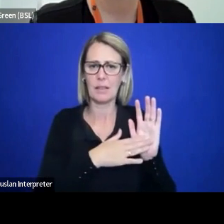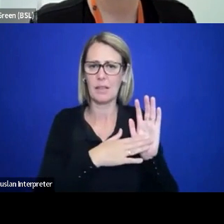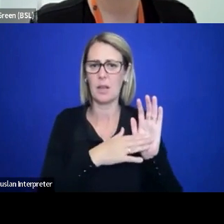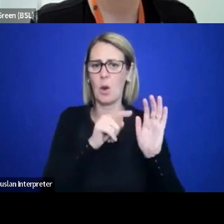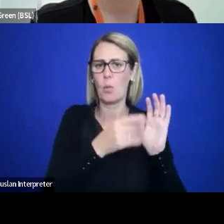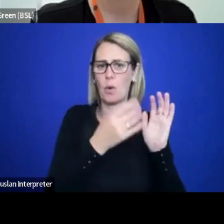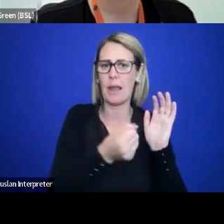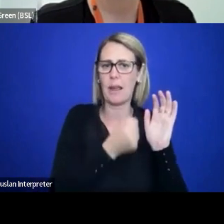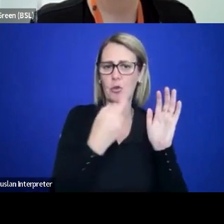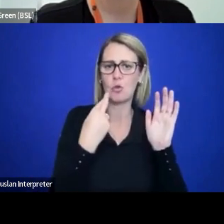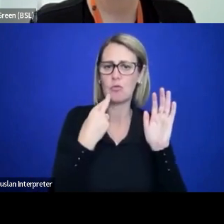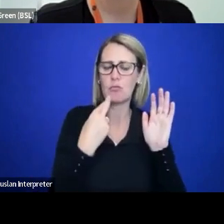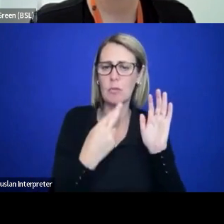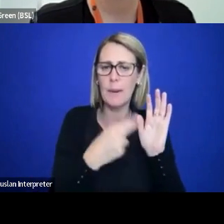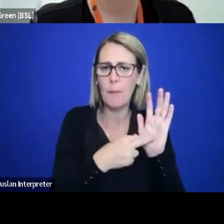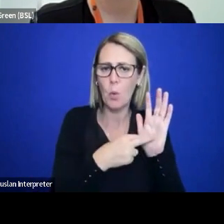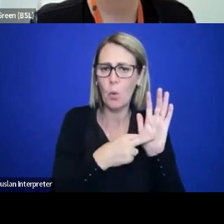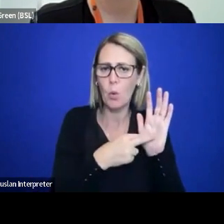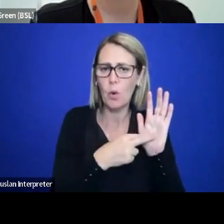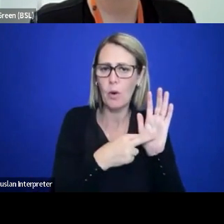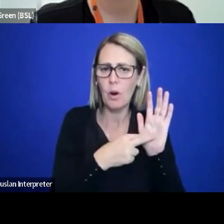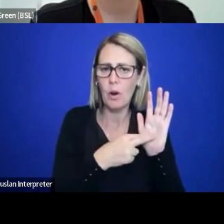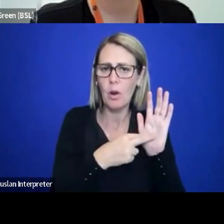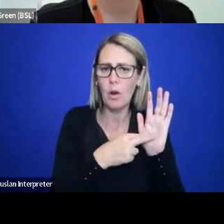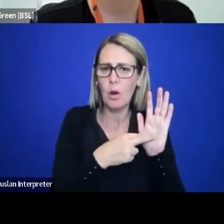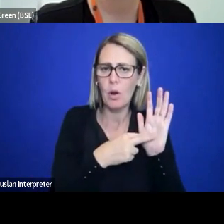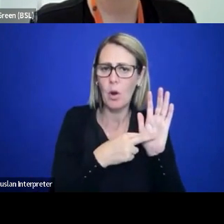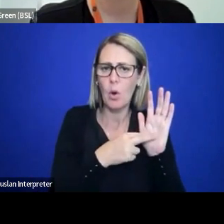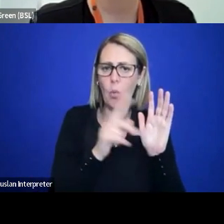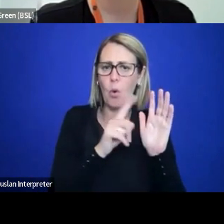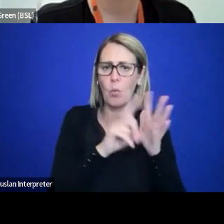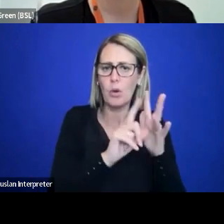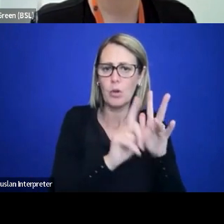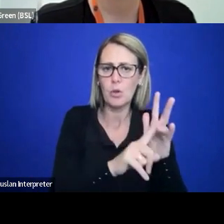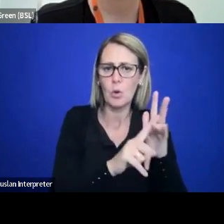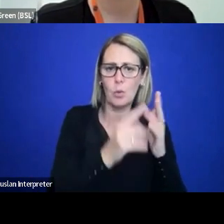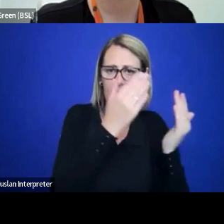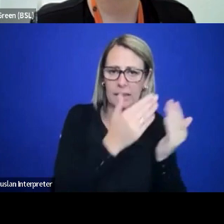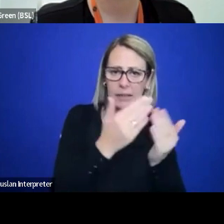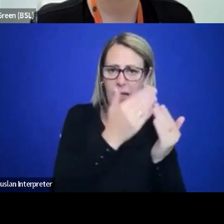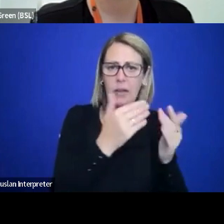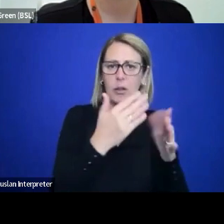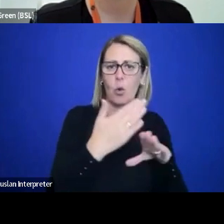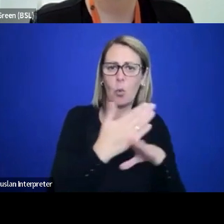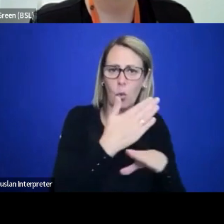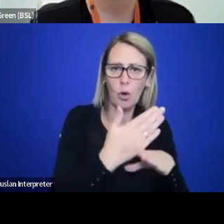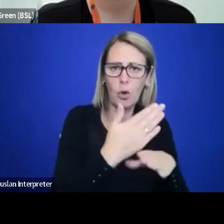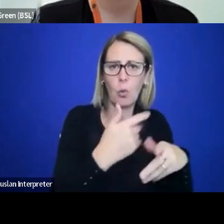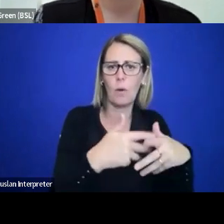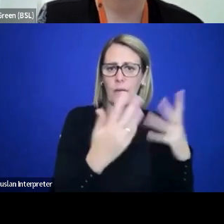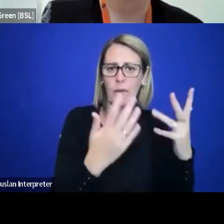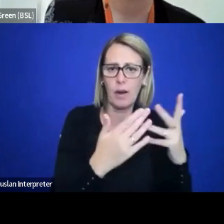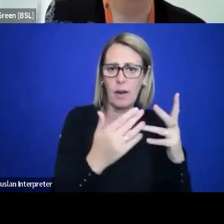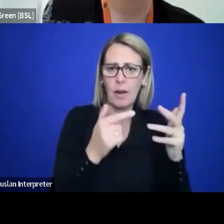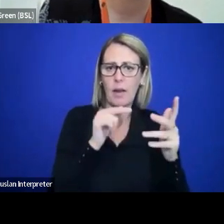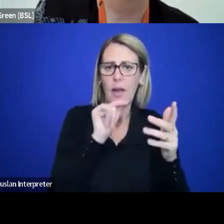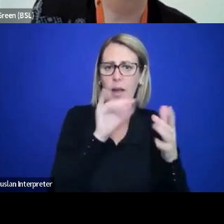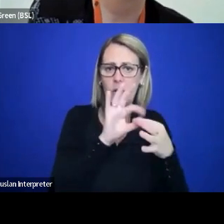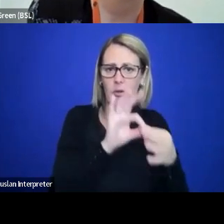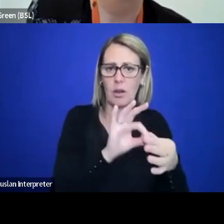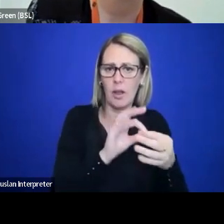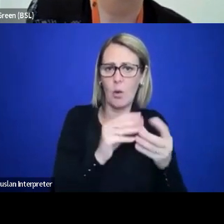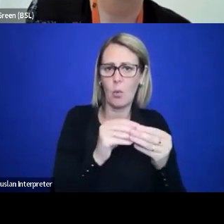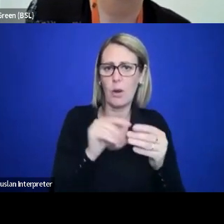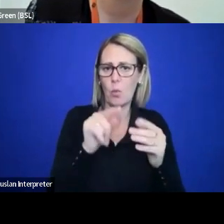to report overall what we're doing, for example, our studies and our work and stuff. And then according to that, we were earning